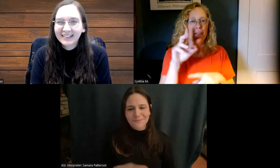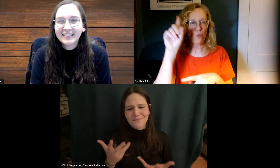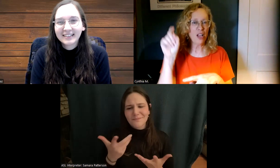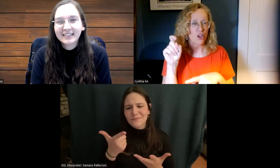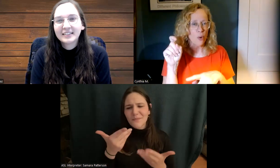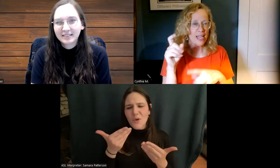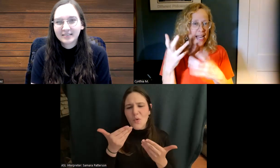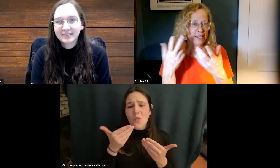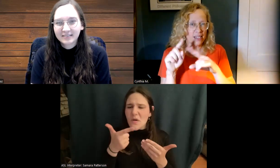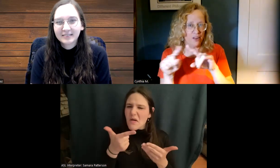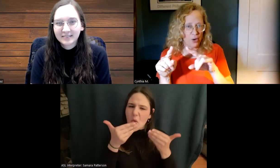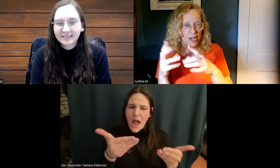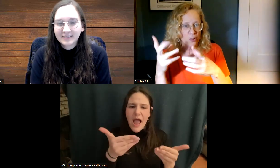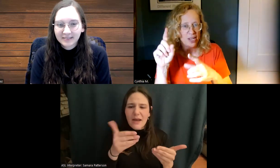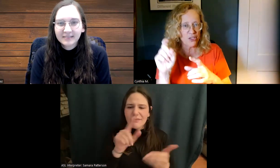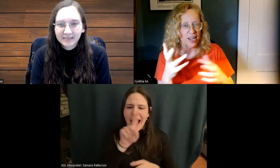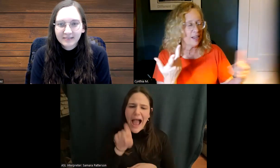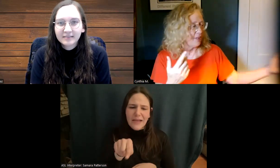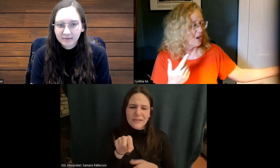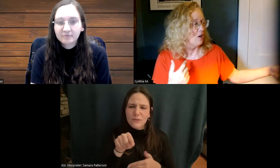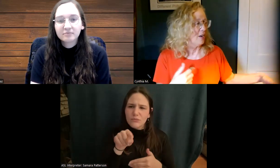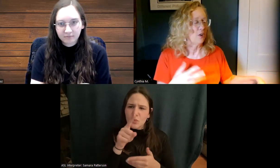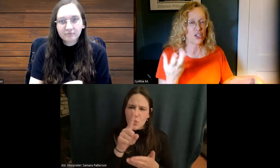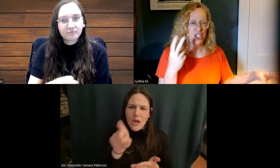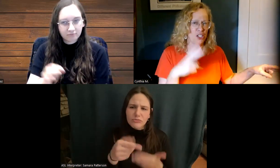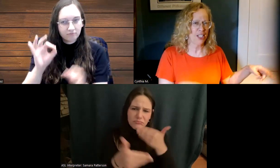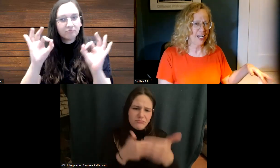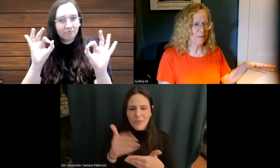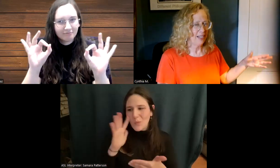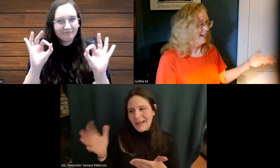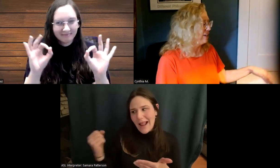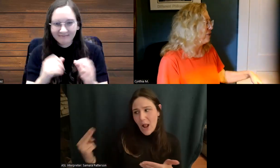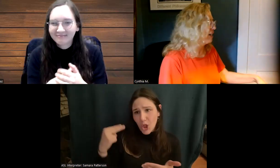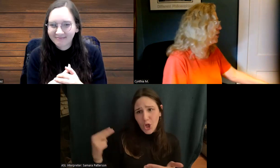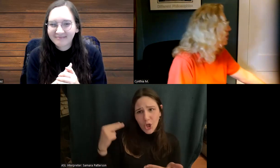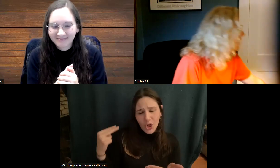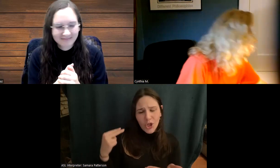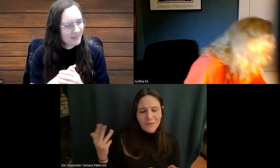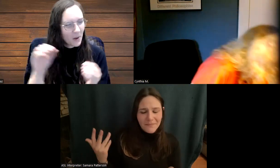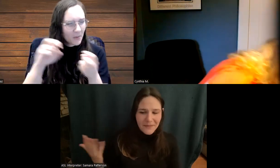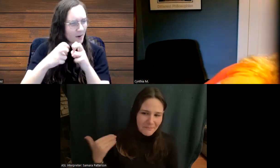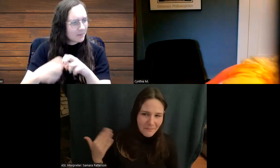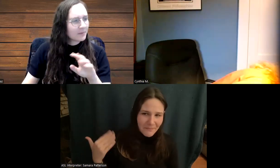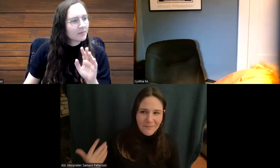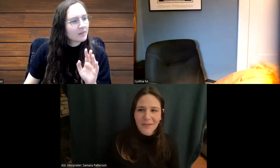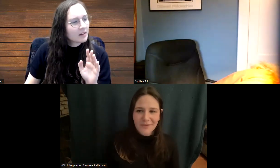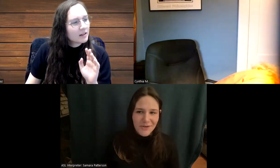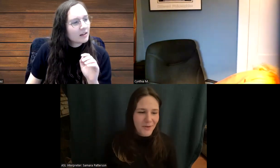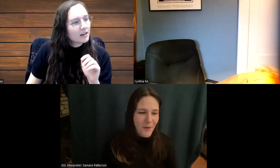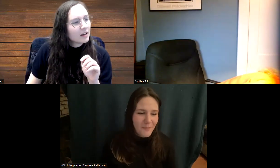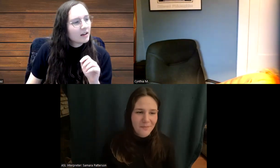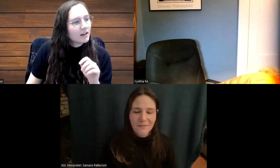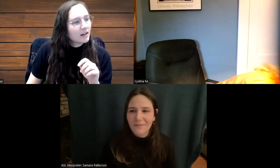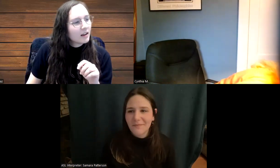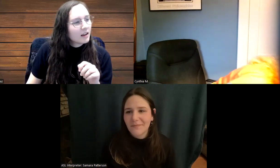ahead and ask a different question, and then I'll get her because she's looking at me like, yeah, right. So come here, LaRue.